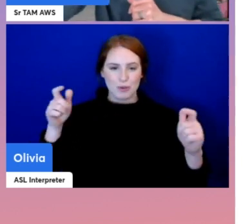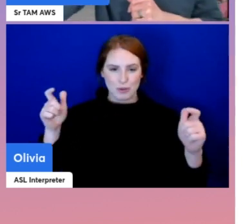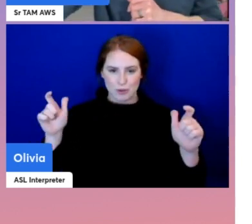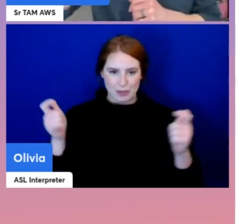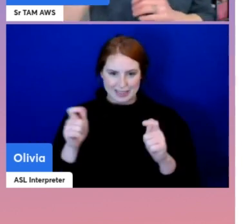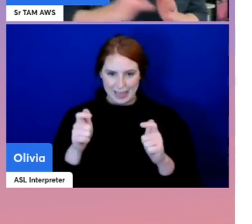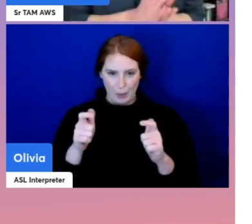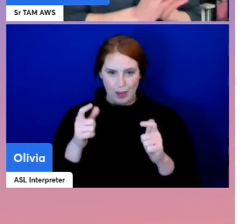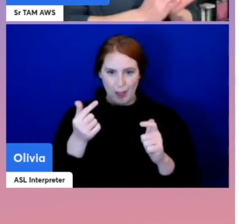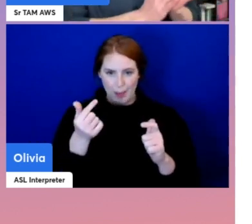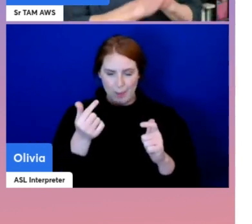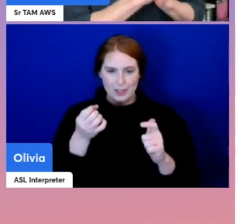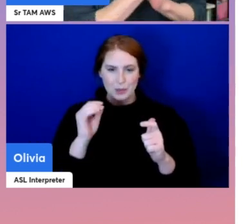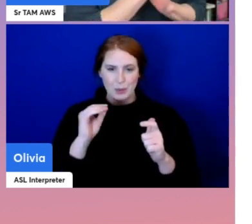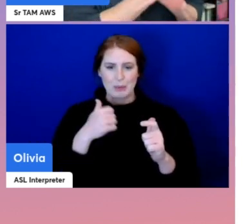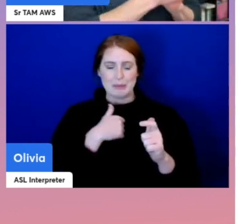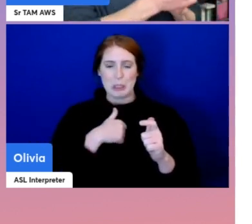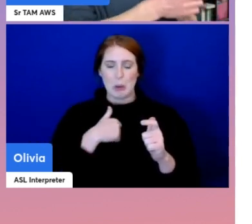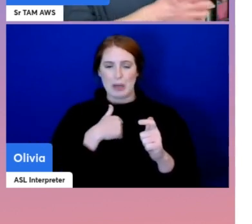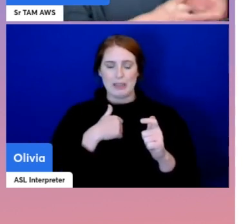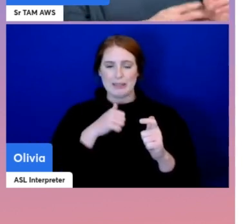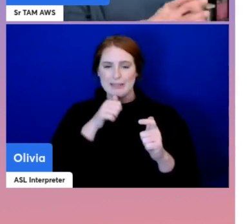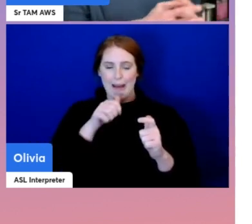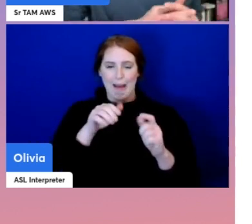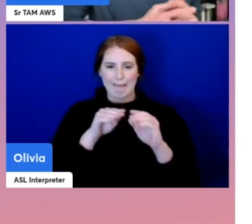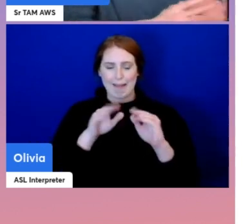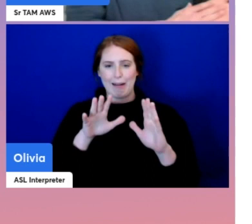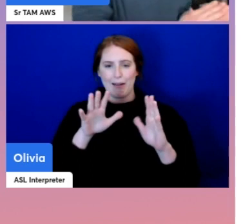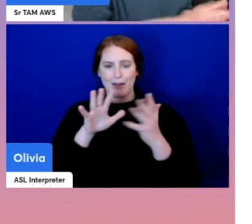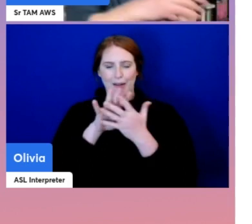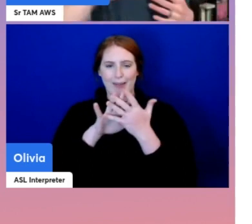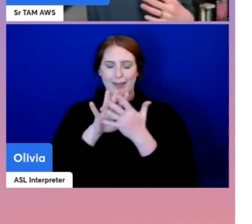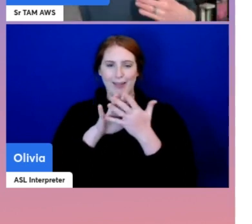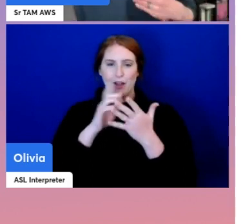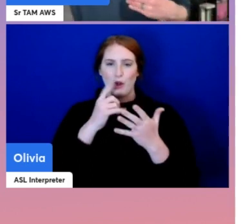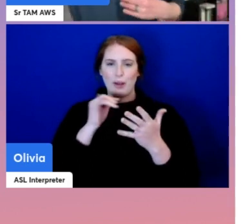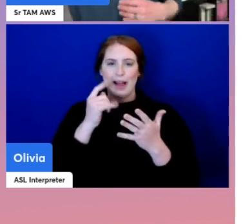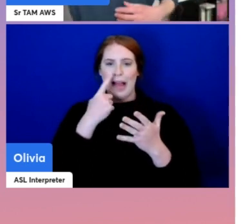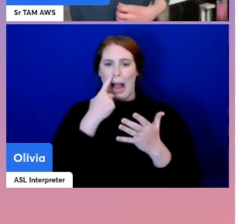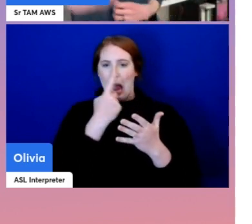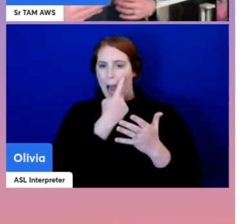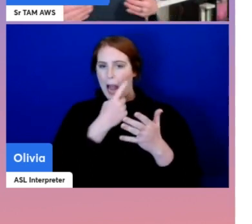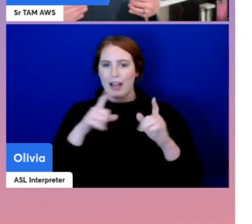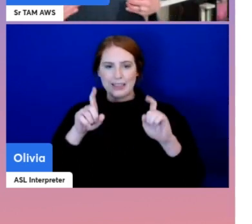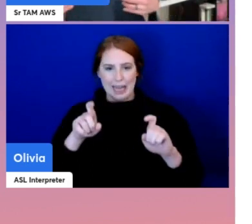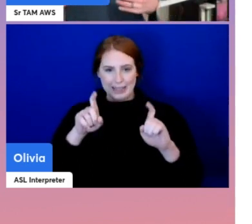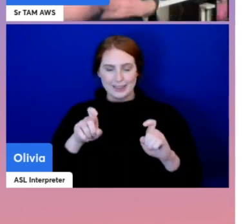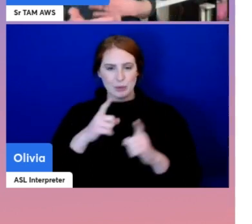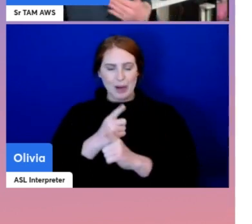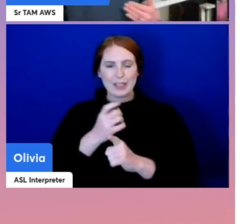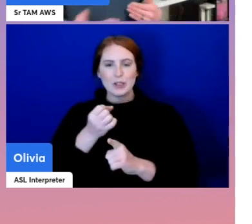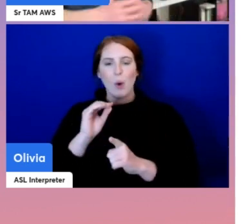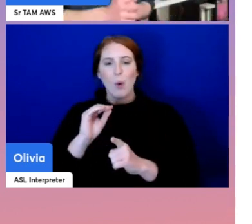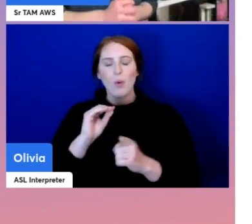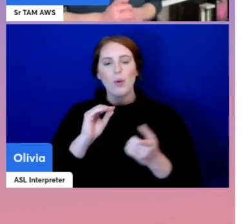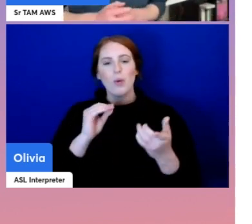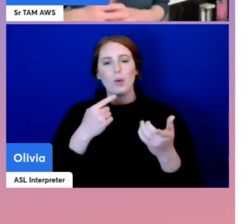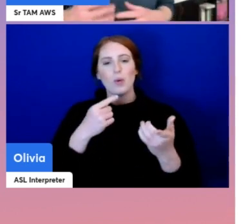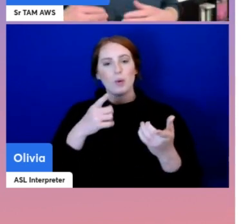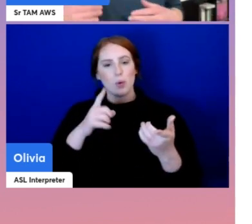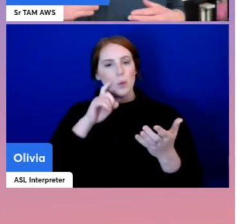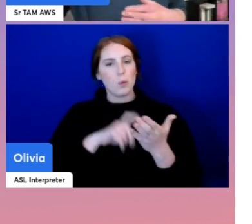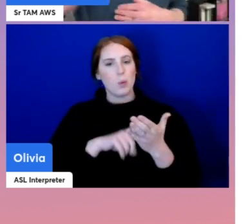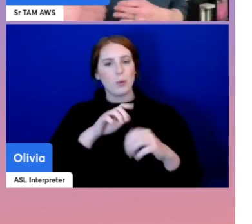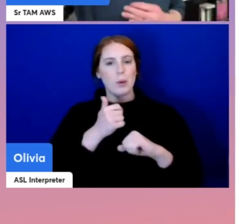apologize for the eye chart a little bit here. But you'll notice that we're setting up the environment. We're telling